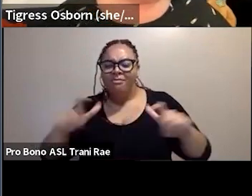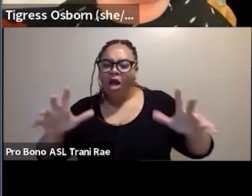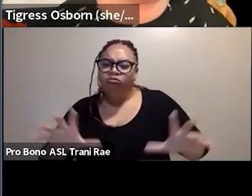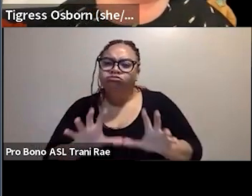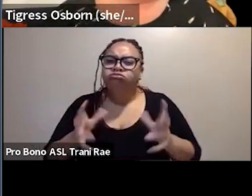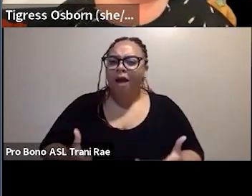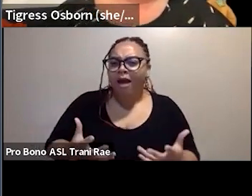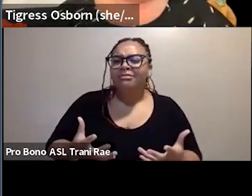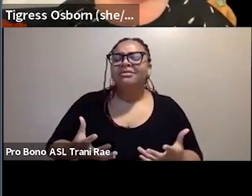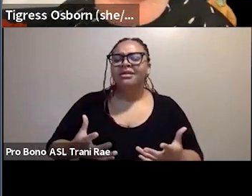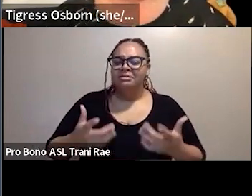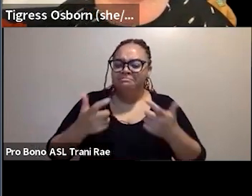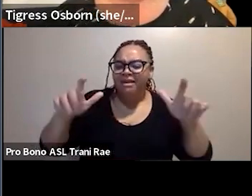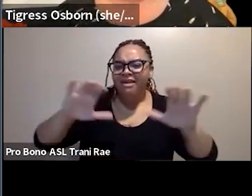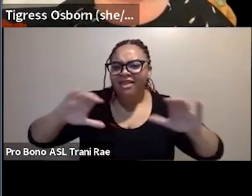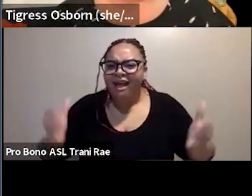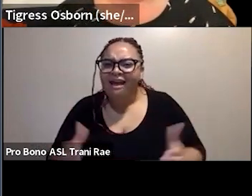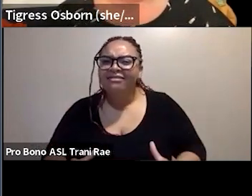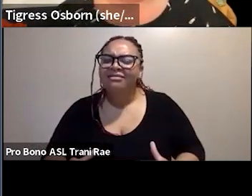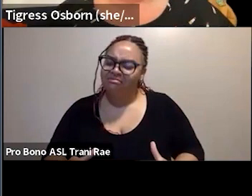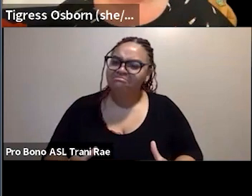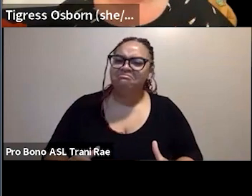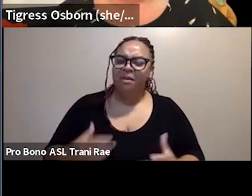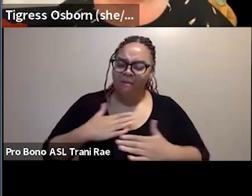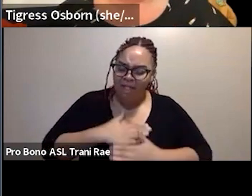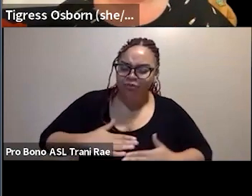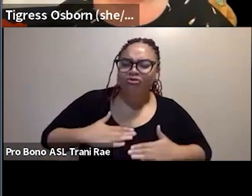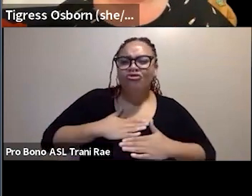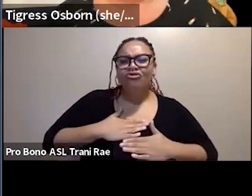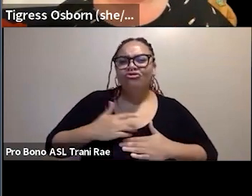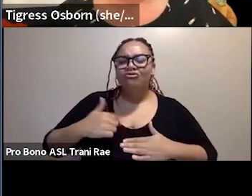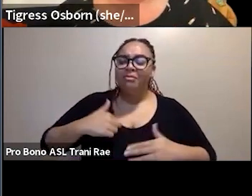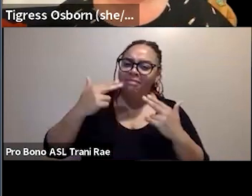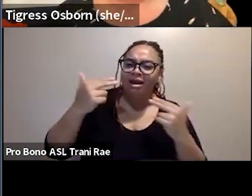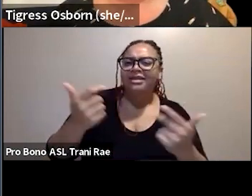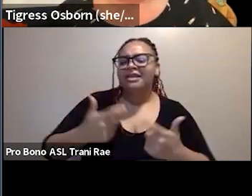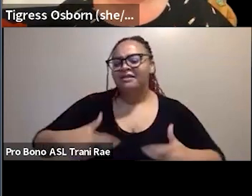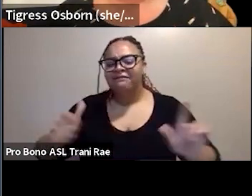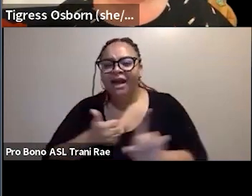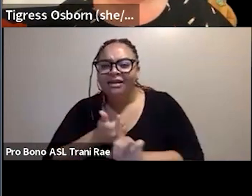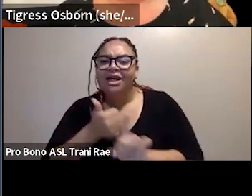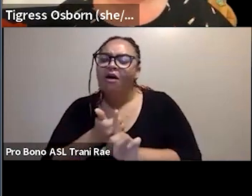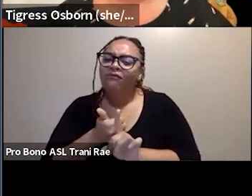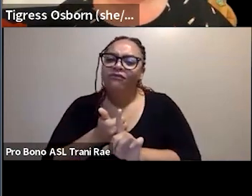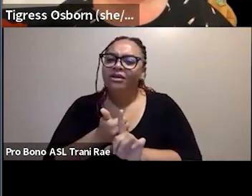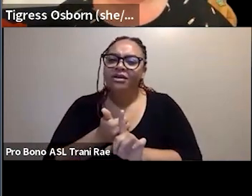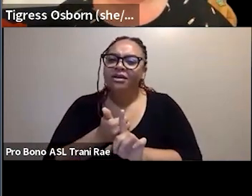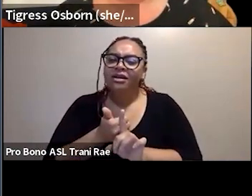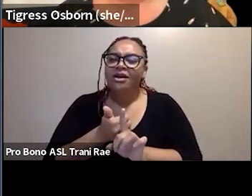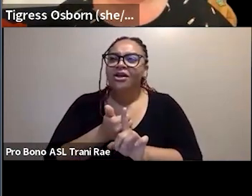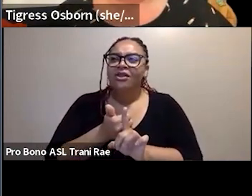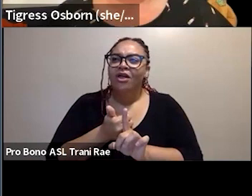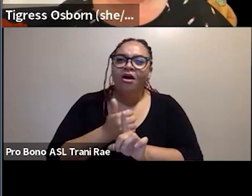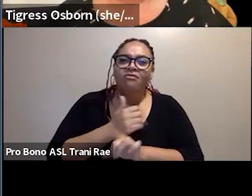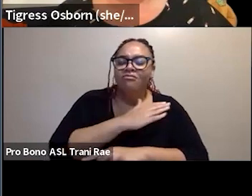organs of pleasure. I sing the fat self that wells into city streets, its arms akimbo with briefcase and